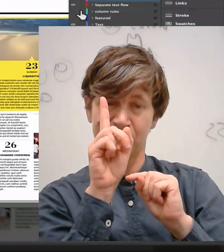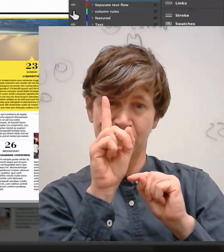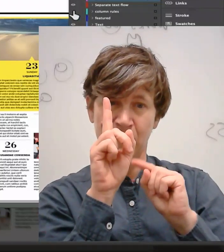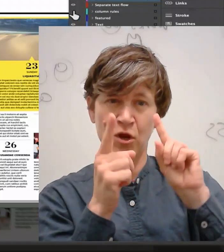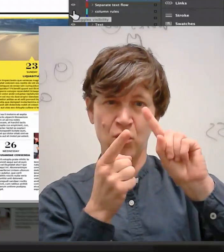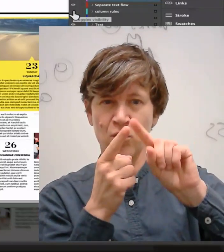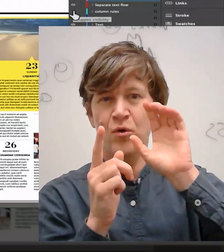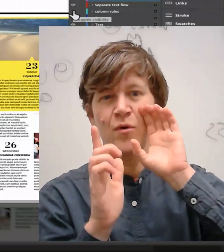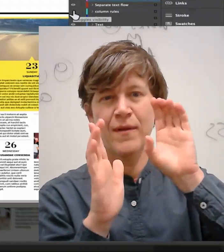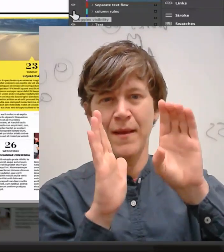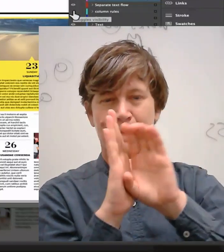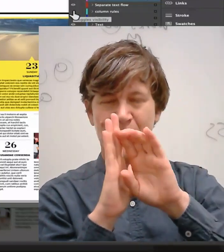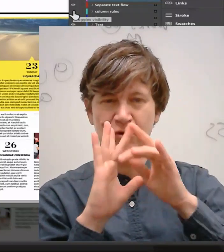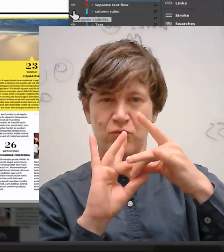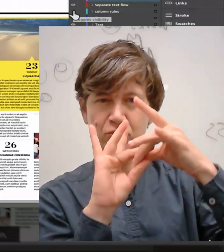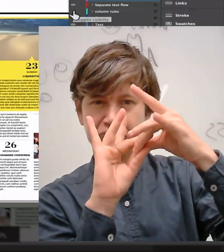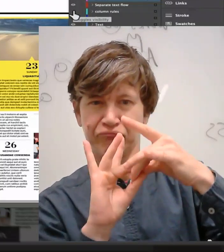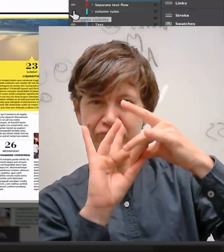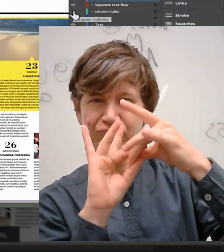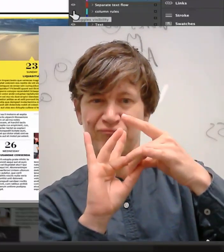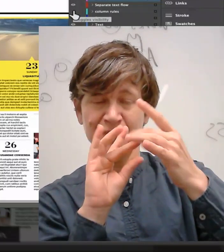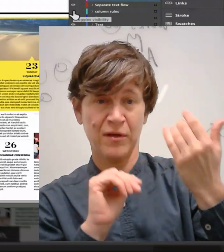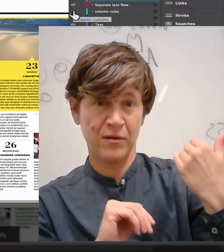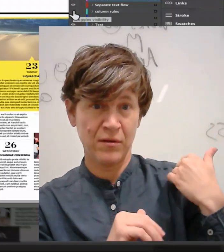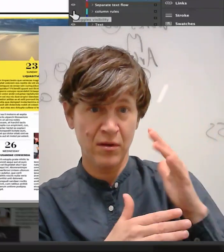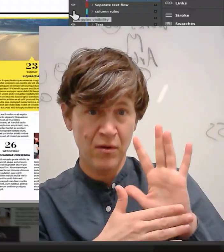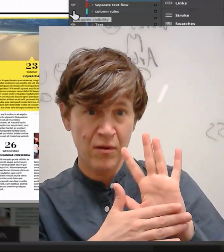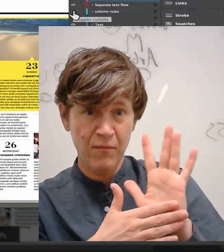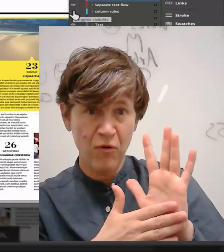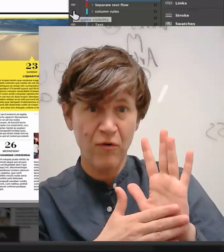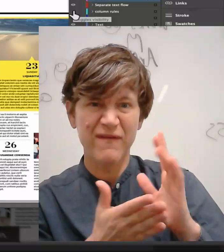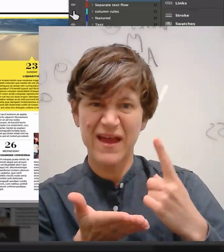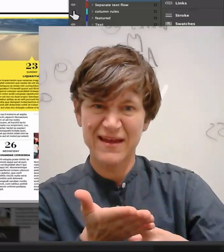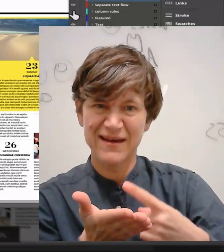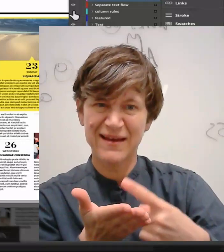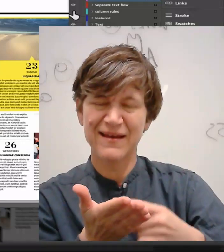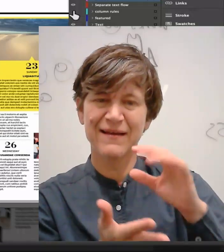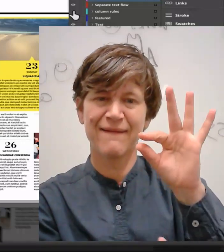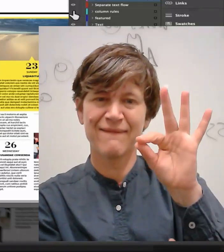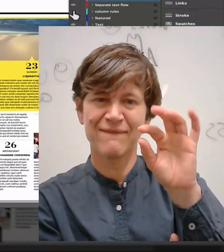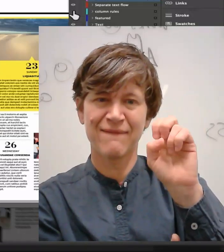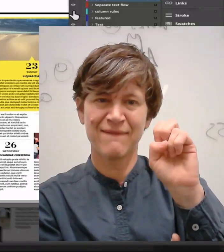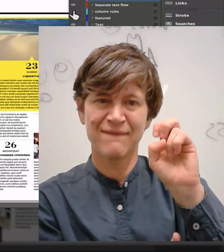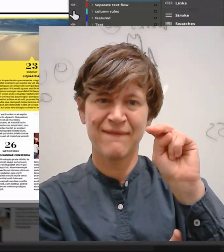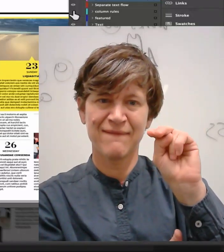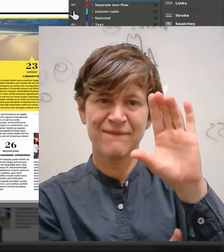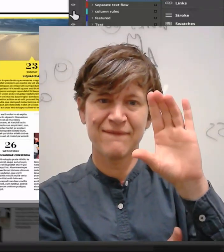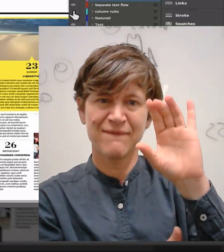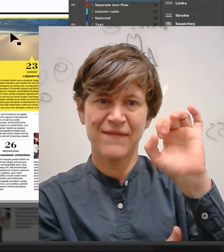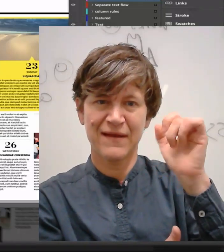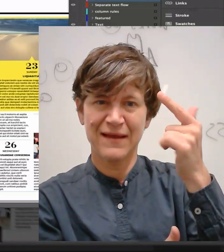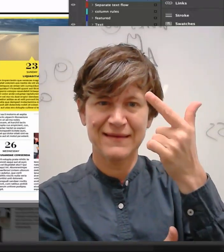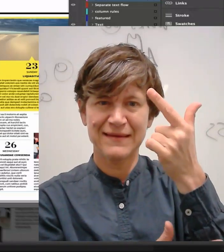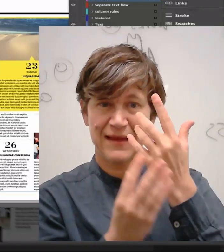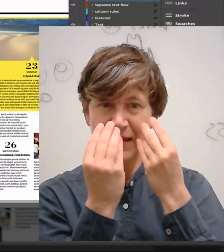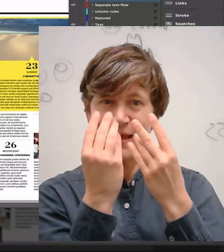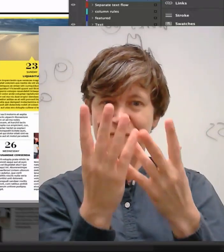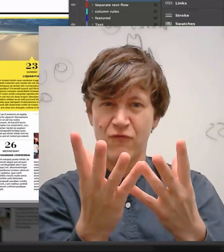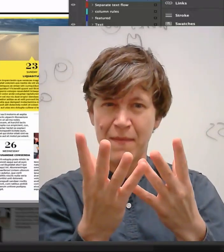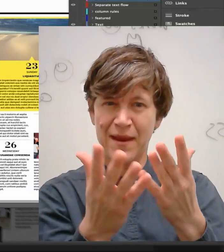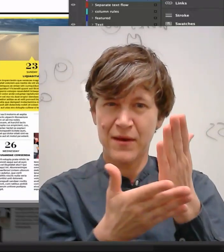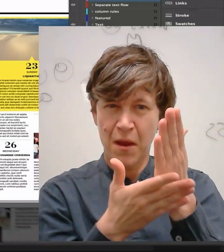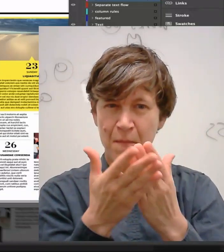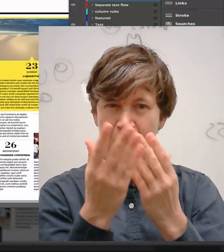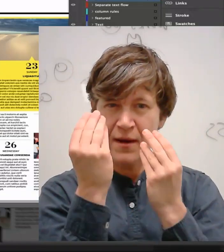text. In the previous movie, I talked about fencing off the information, the different parts of